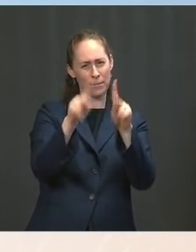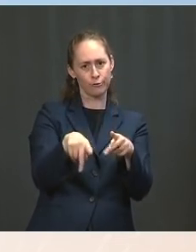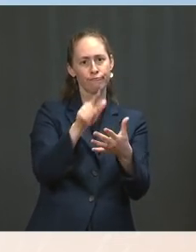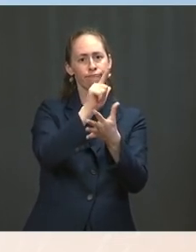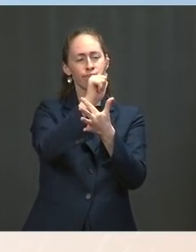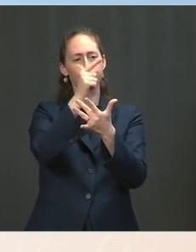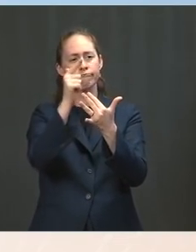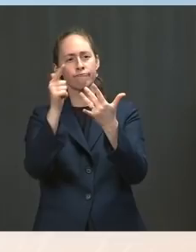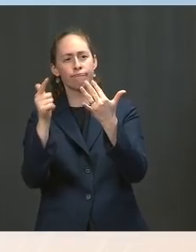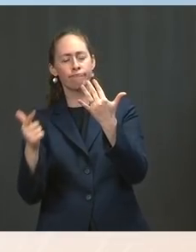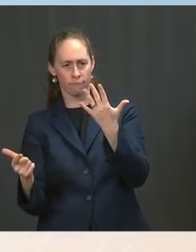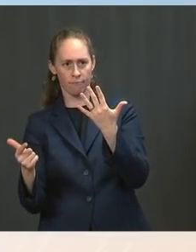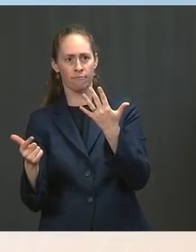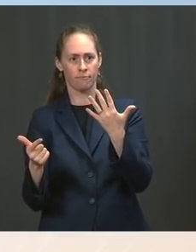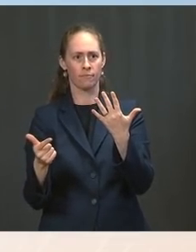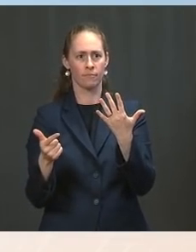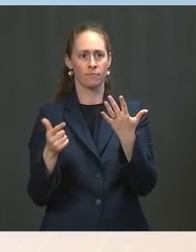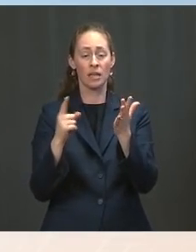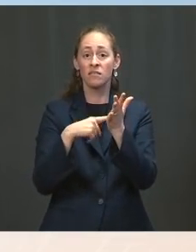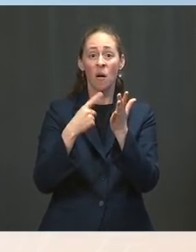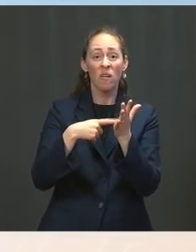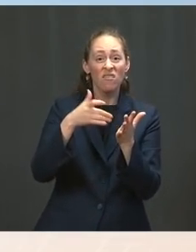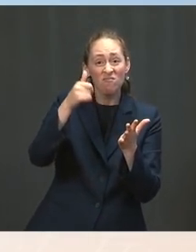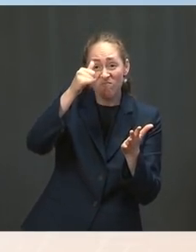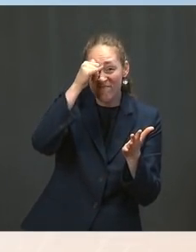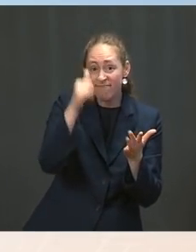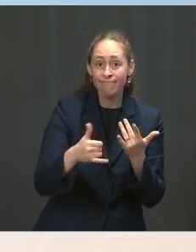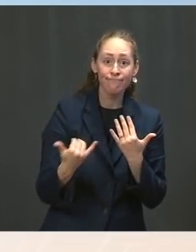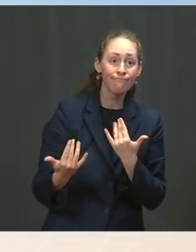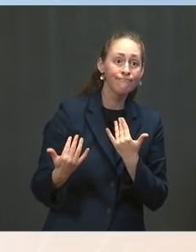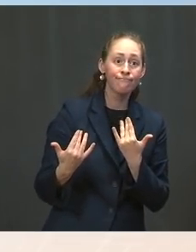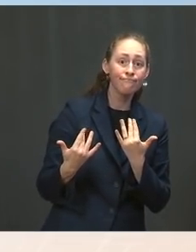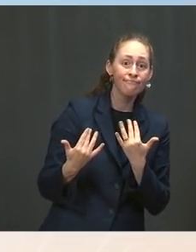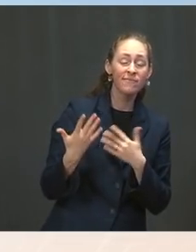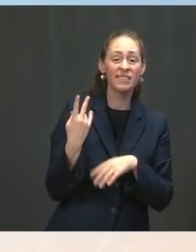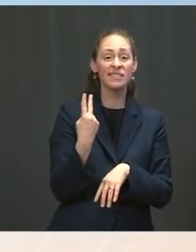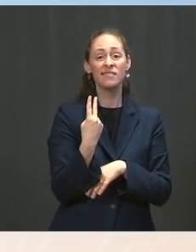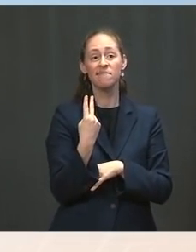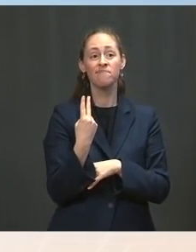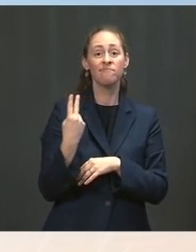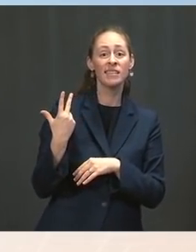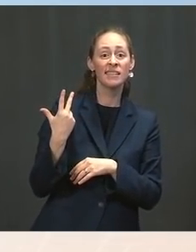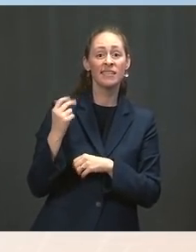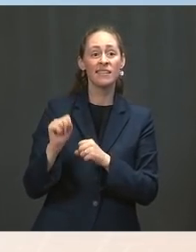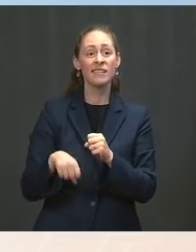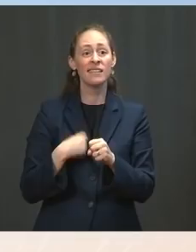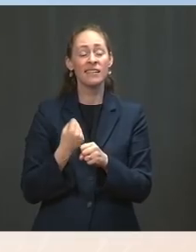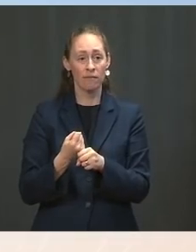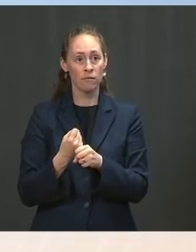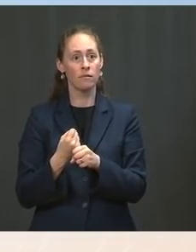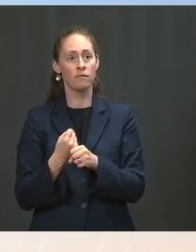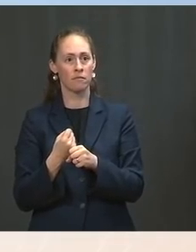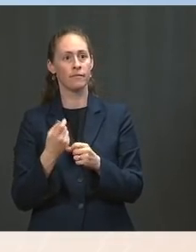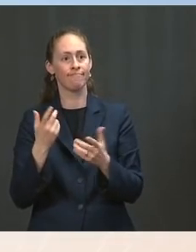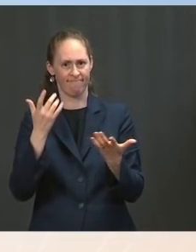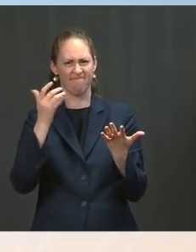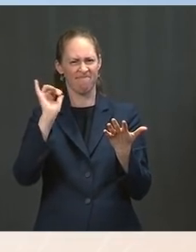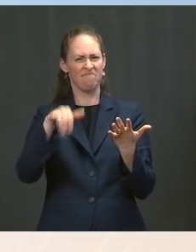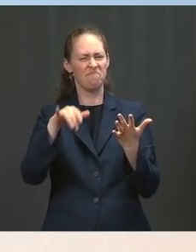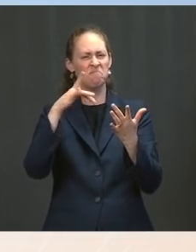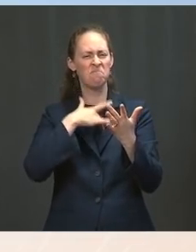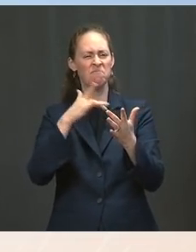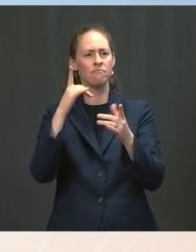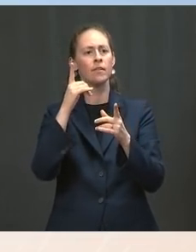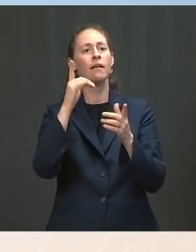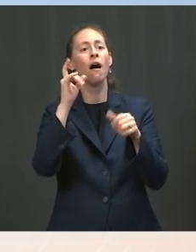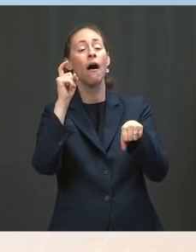visa, sometimes longer, sometimes multiple years. When we took office in January, the Trump administration had not